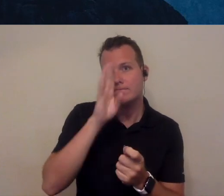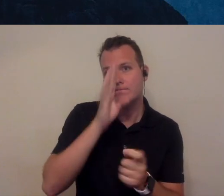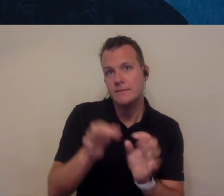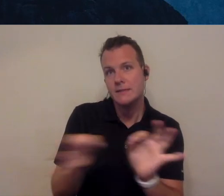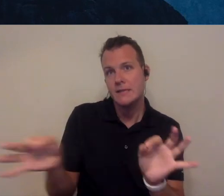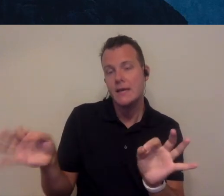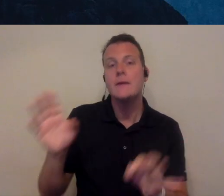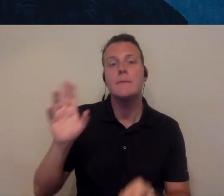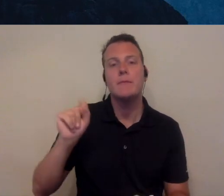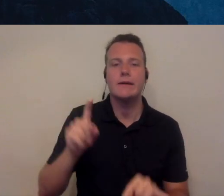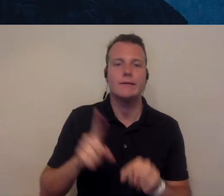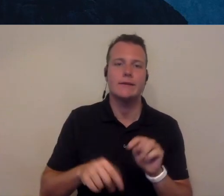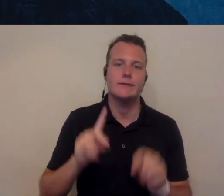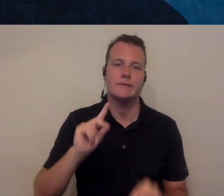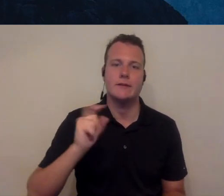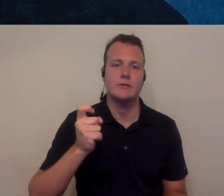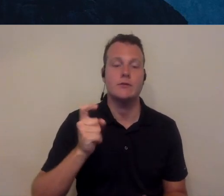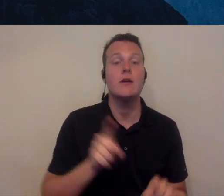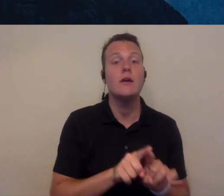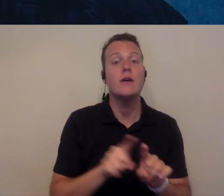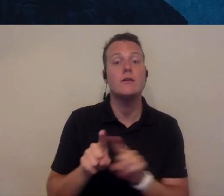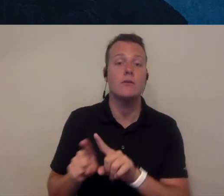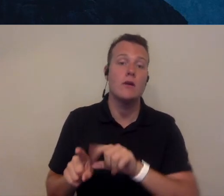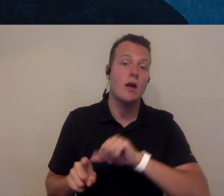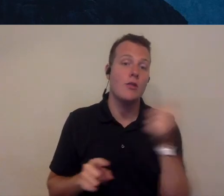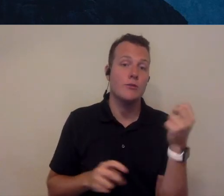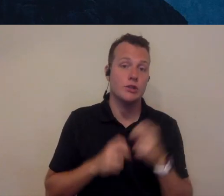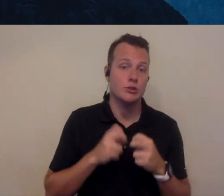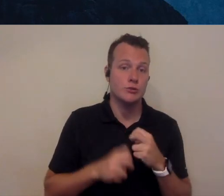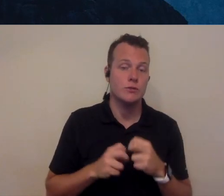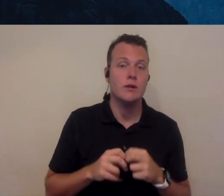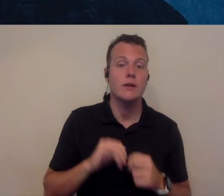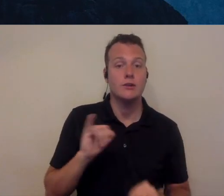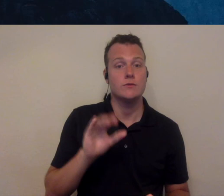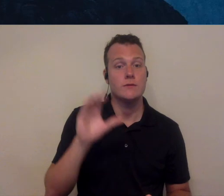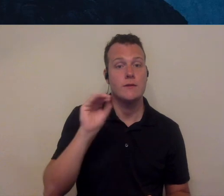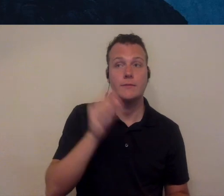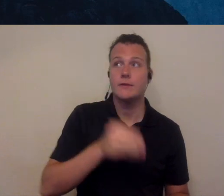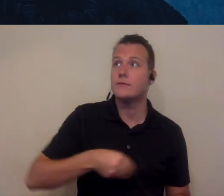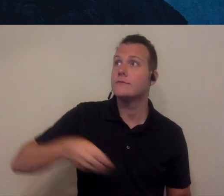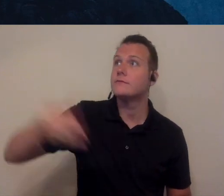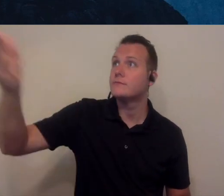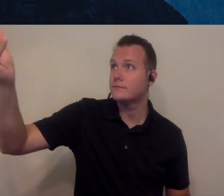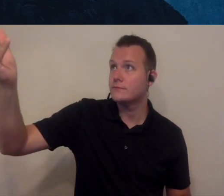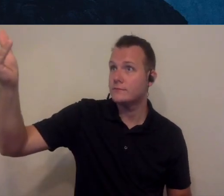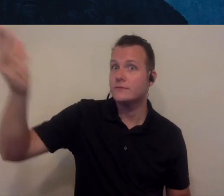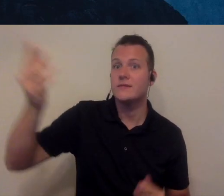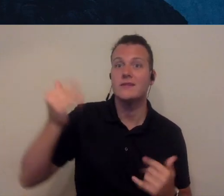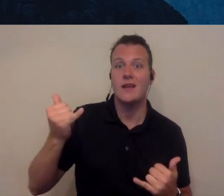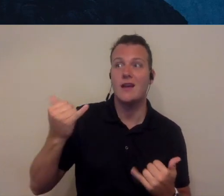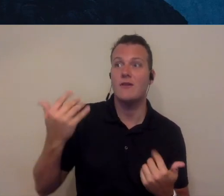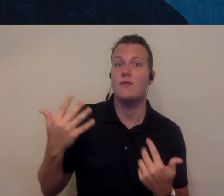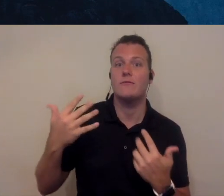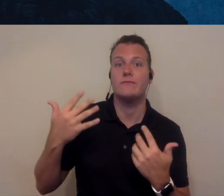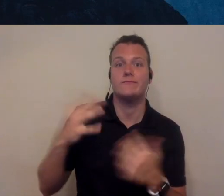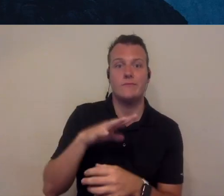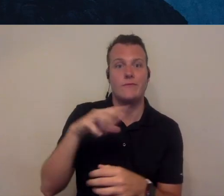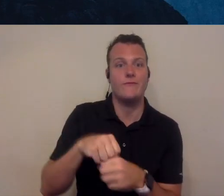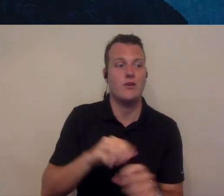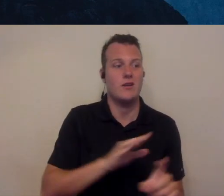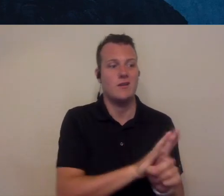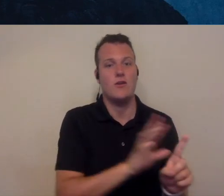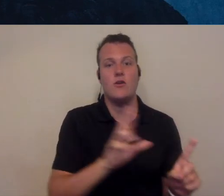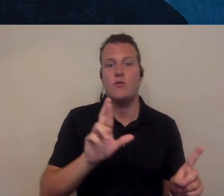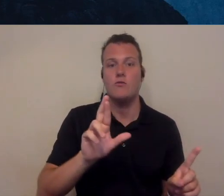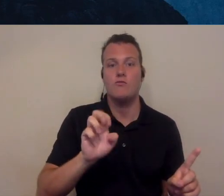that, but you can't diagnose that. And the other issue is that goes to an insurance company, and now it's